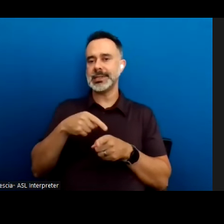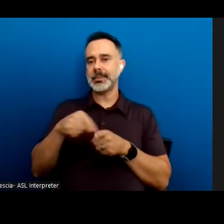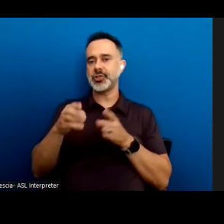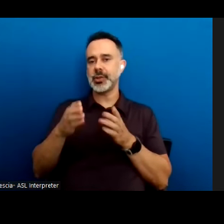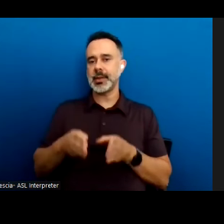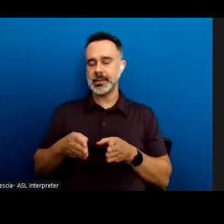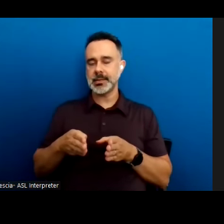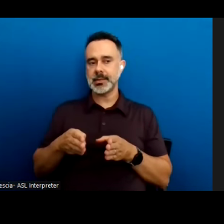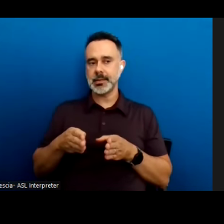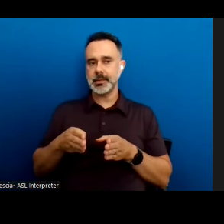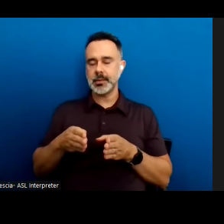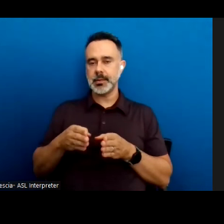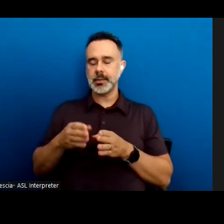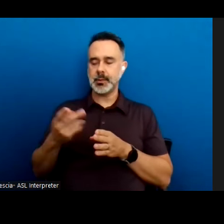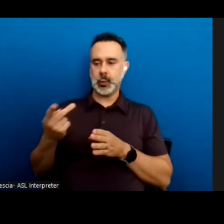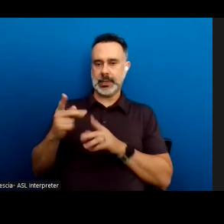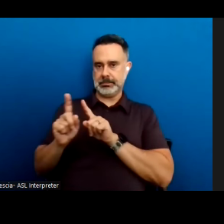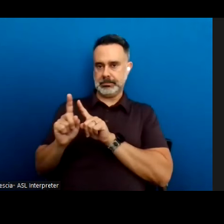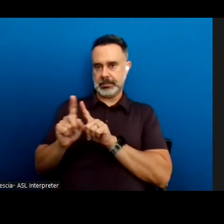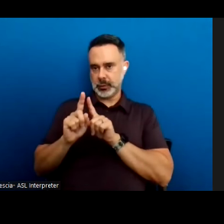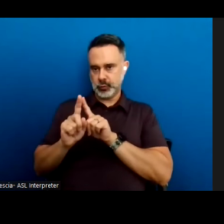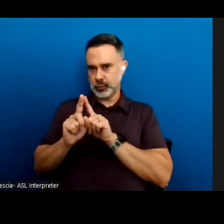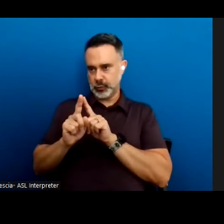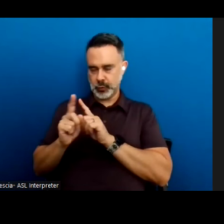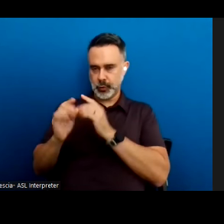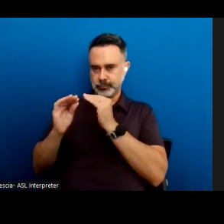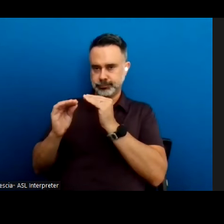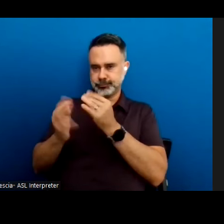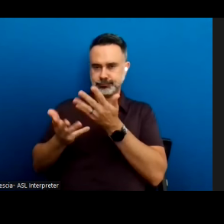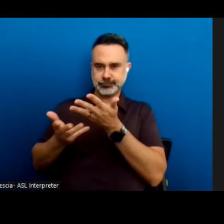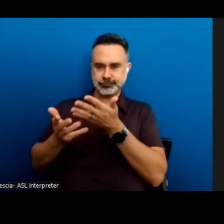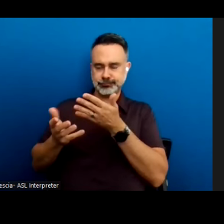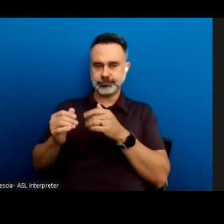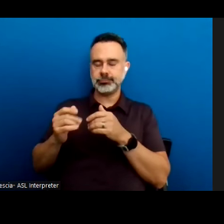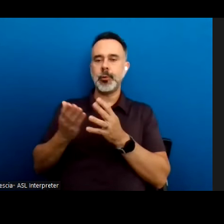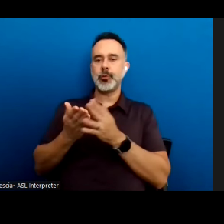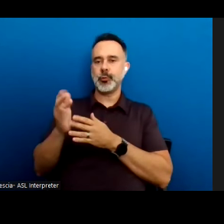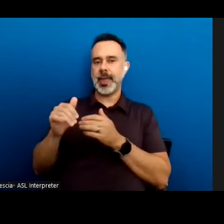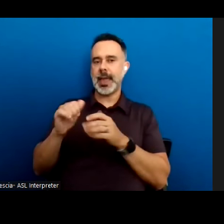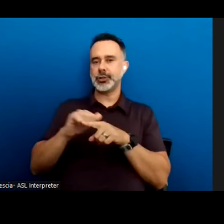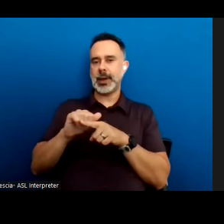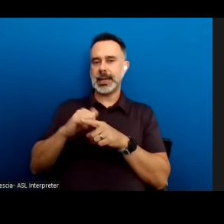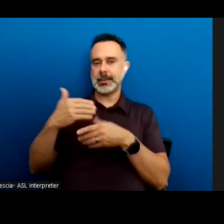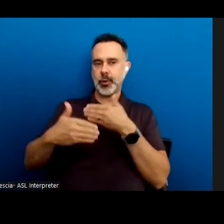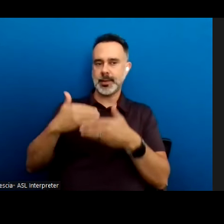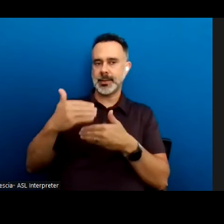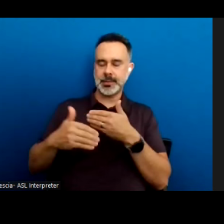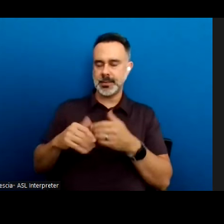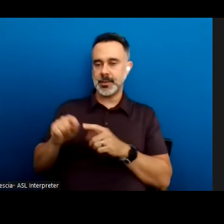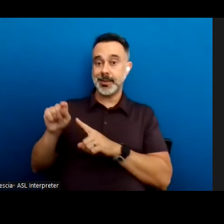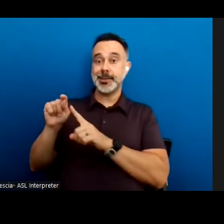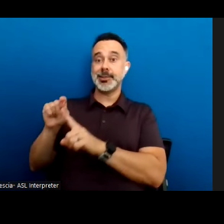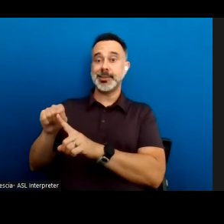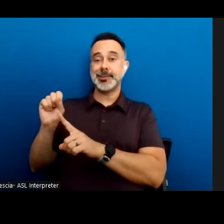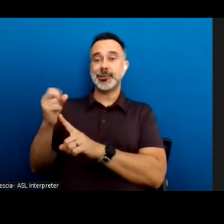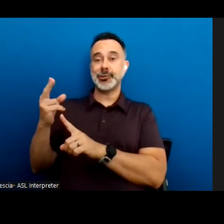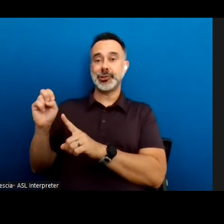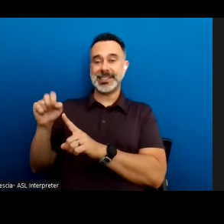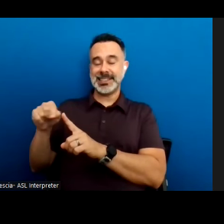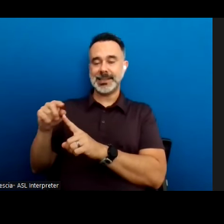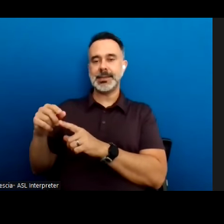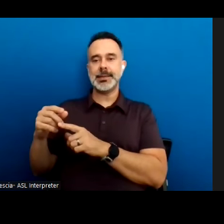and mentored her through the whole training process. And she gave the curriculum